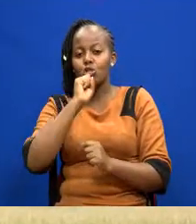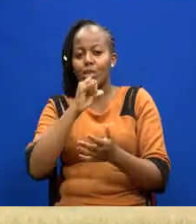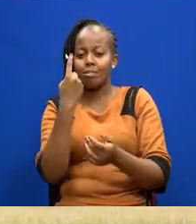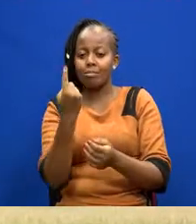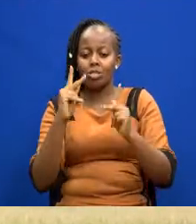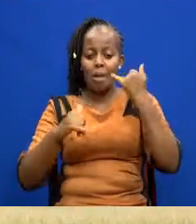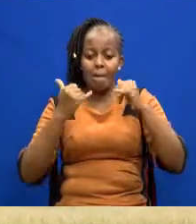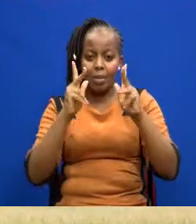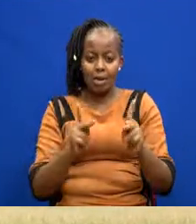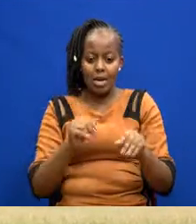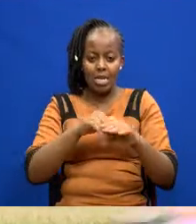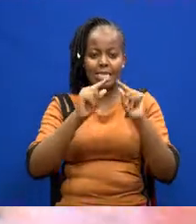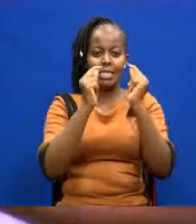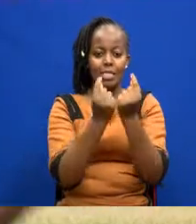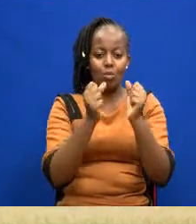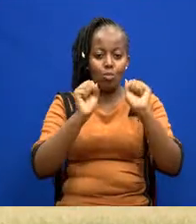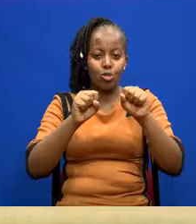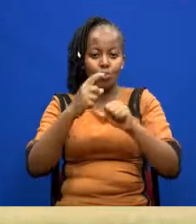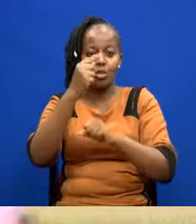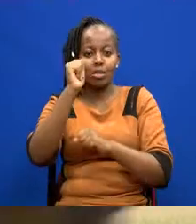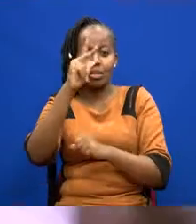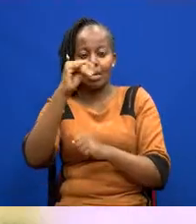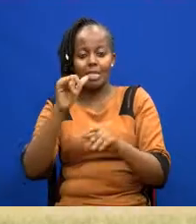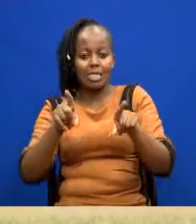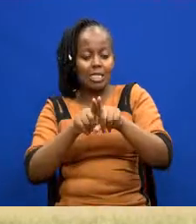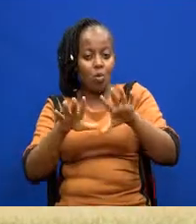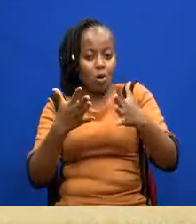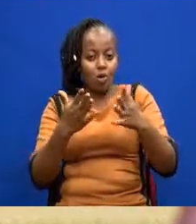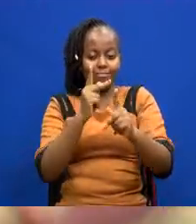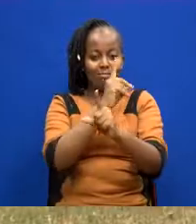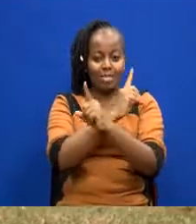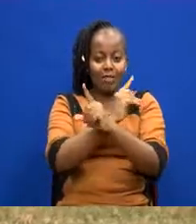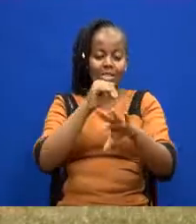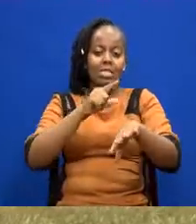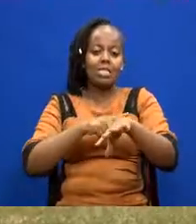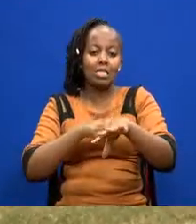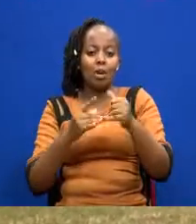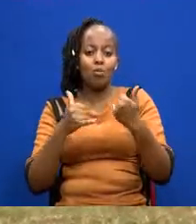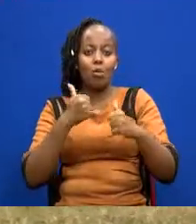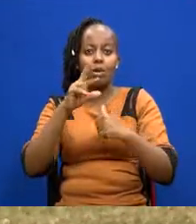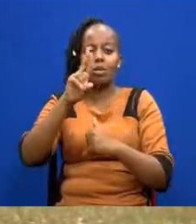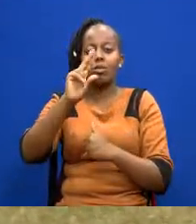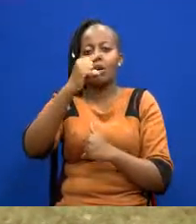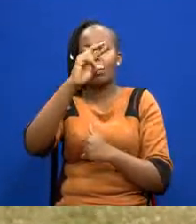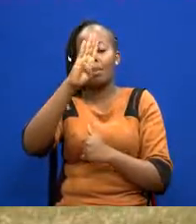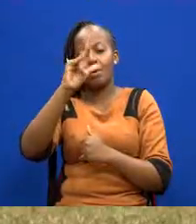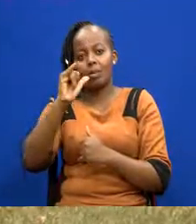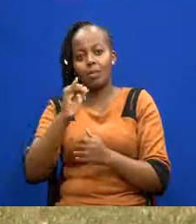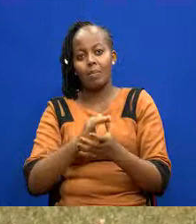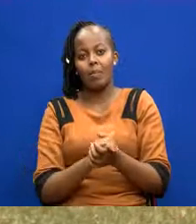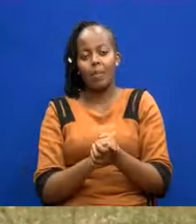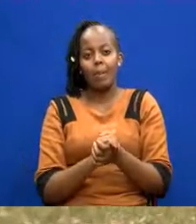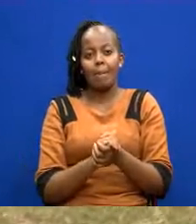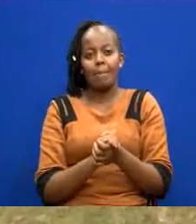in your team can tackle. It is one of the way of defending in rugby. Well done, Vincent. Ezekiel, you ready? Yes. Let's